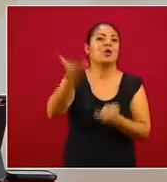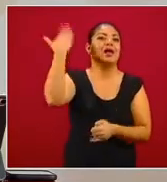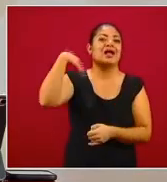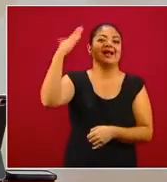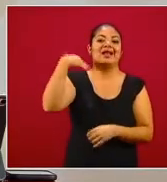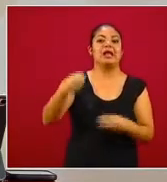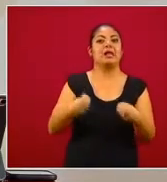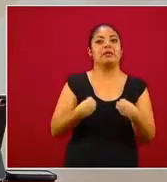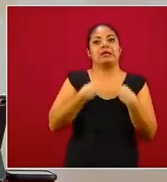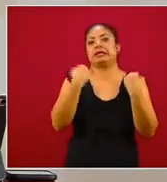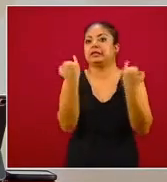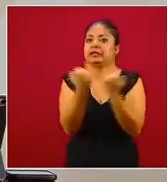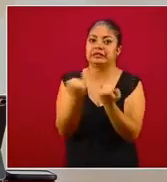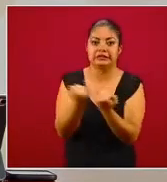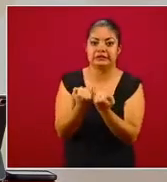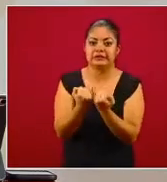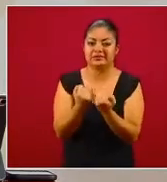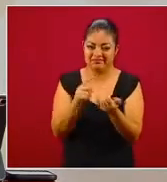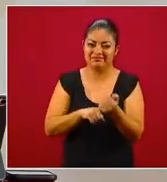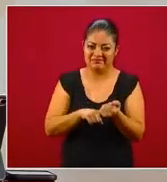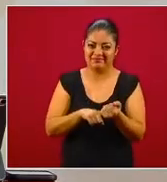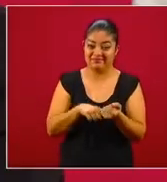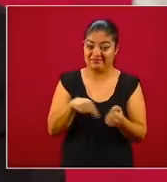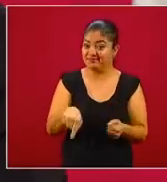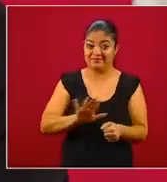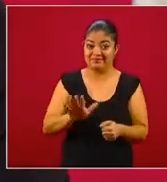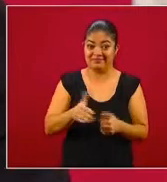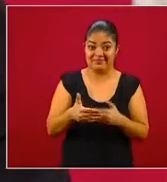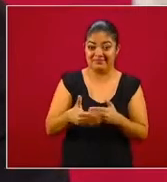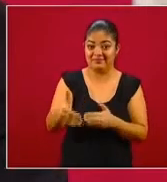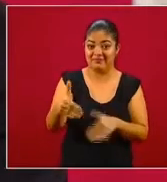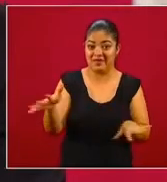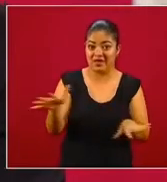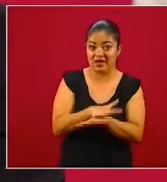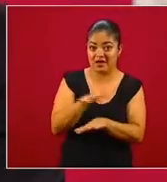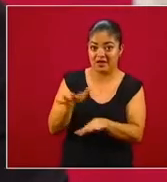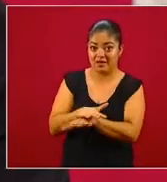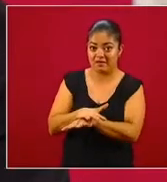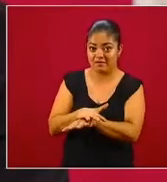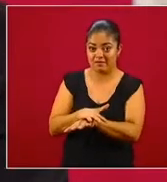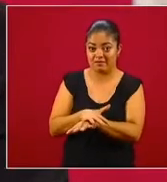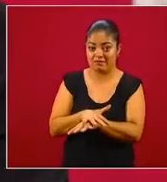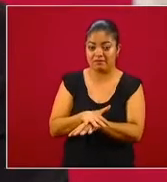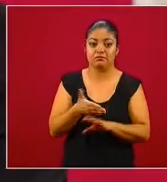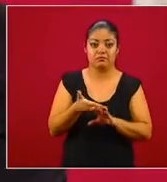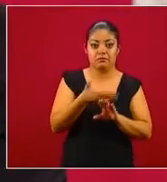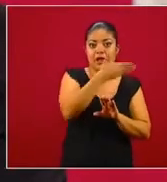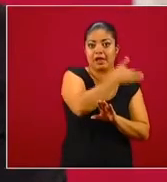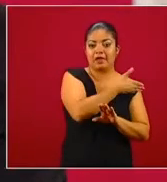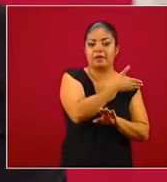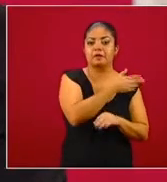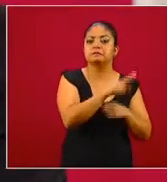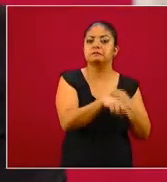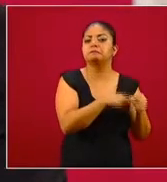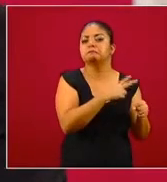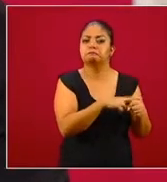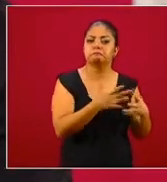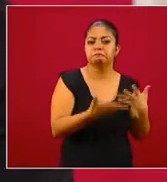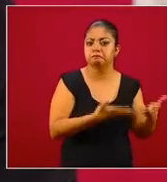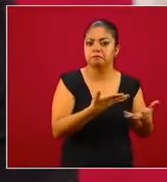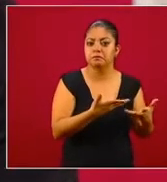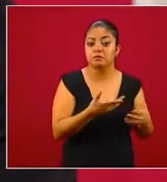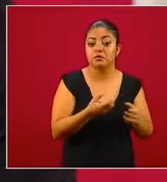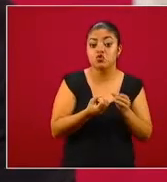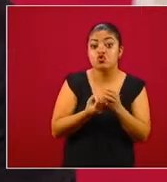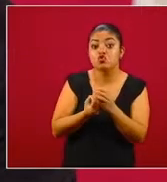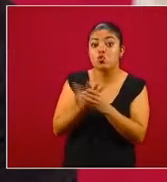en términos de varios elementos que ahora retomaremos. and I will pick up on some of these things that I'm saying later. But we don't want to go